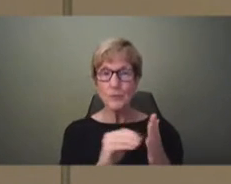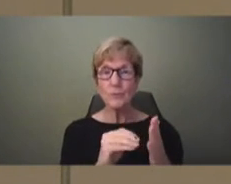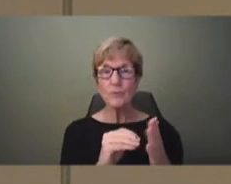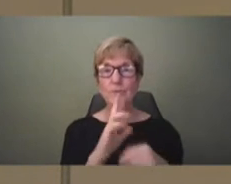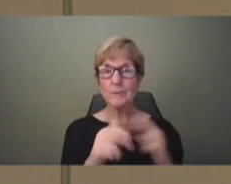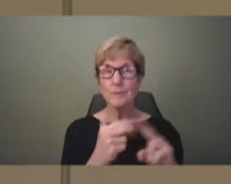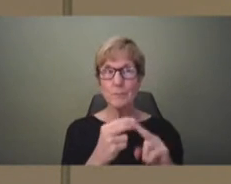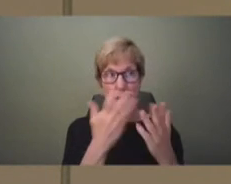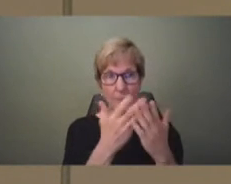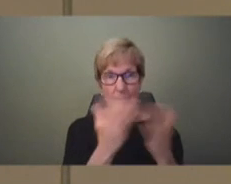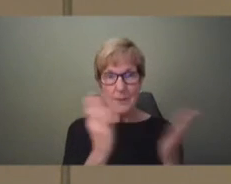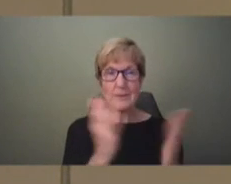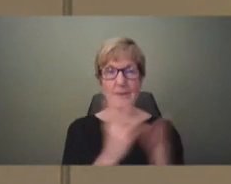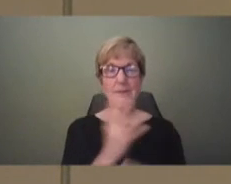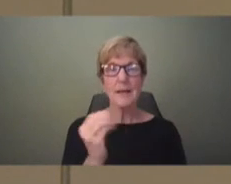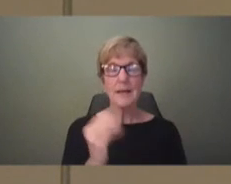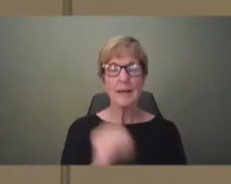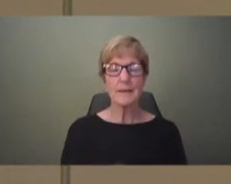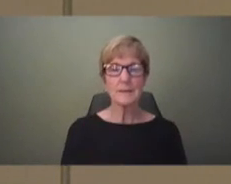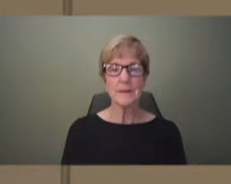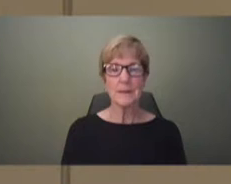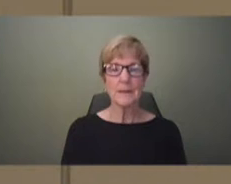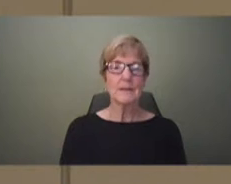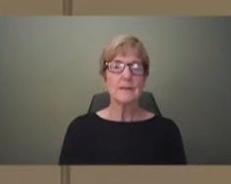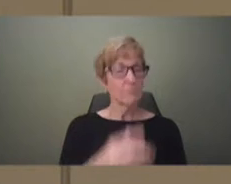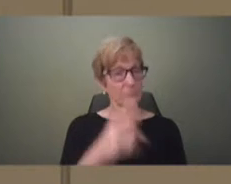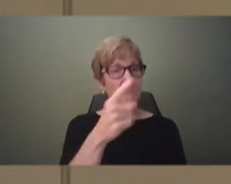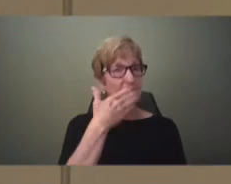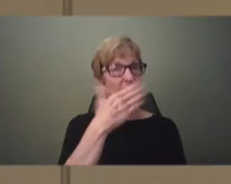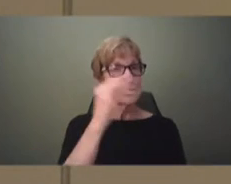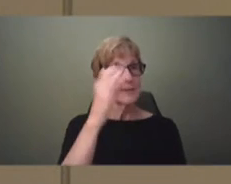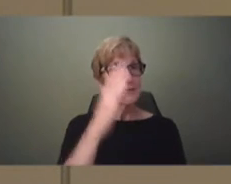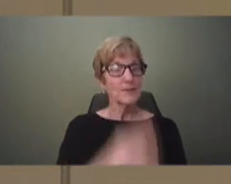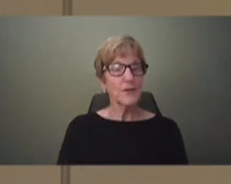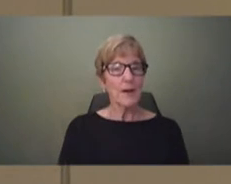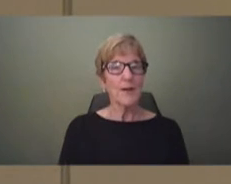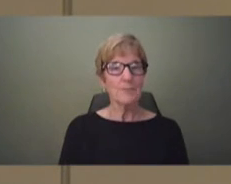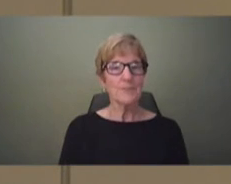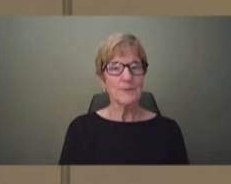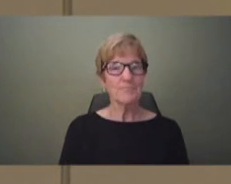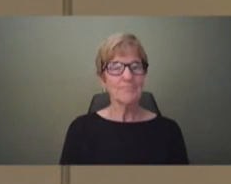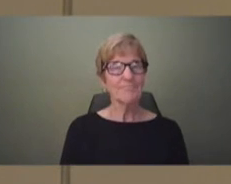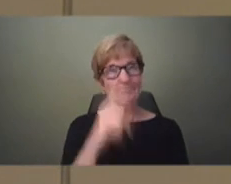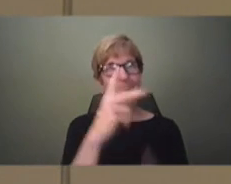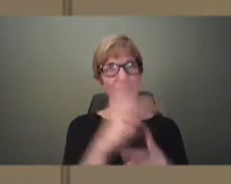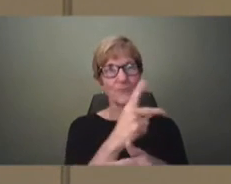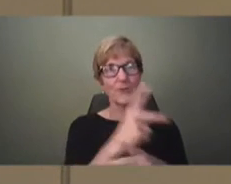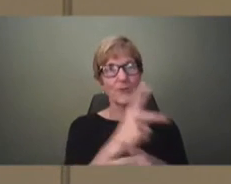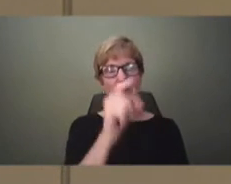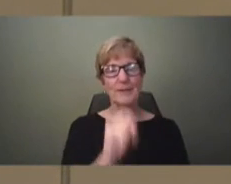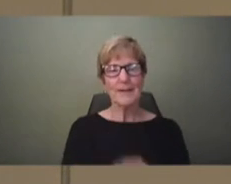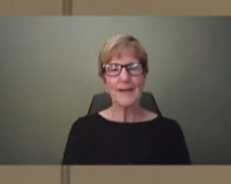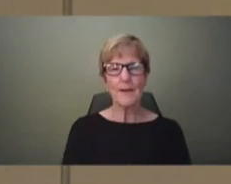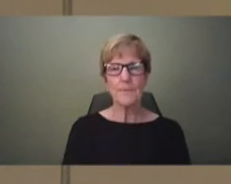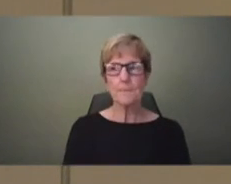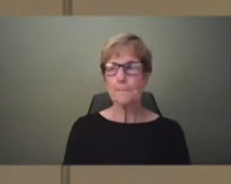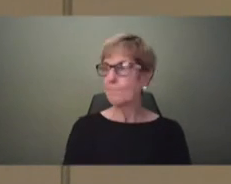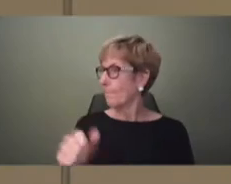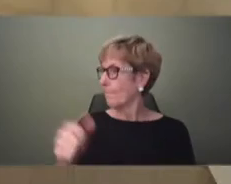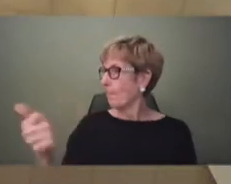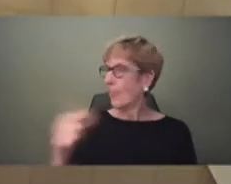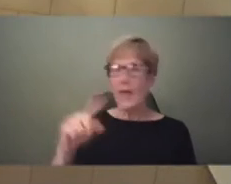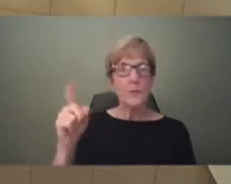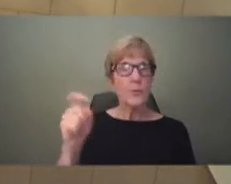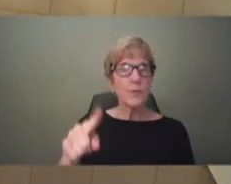um because I think you did a pretty good job um as you're figuring it out any other um questions or